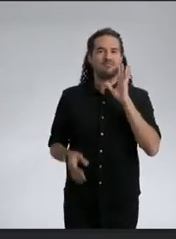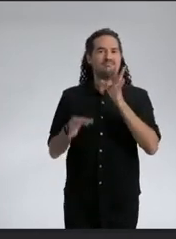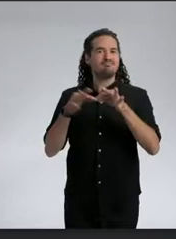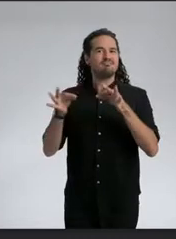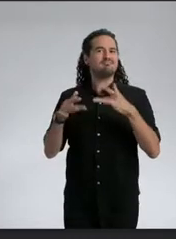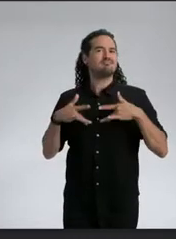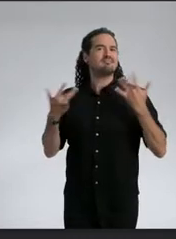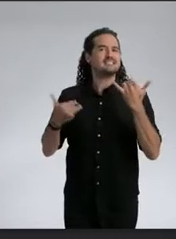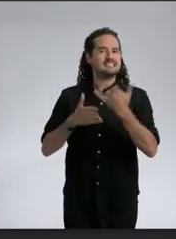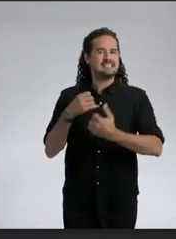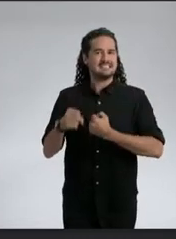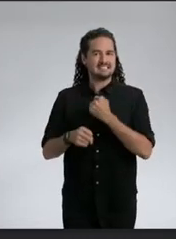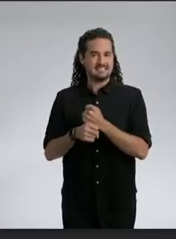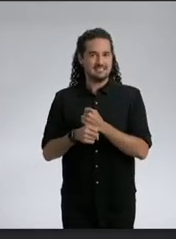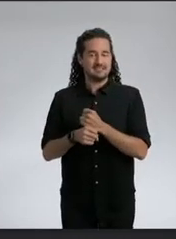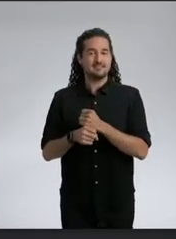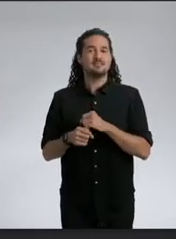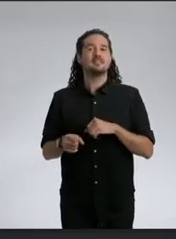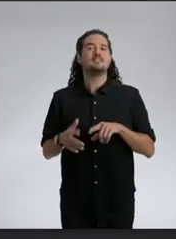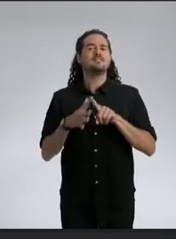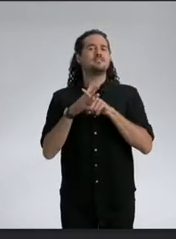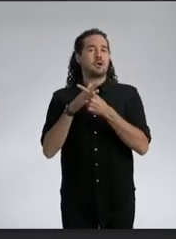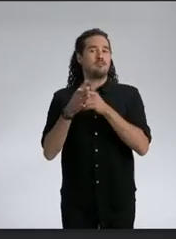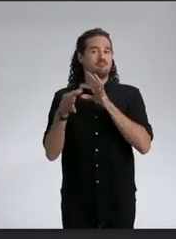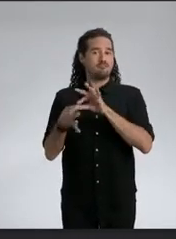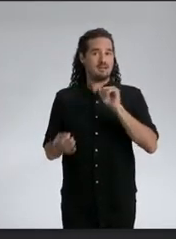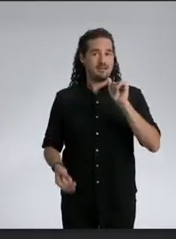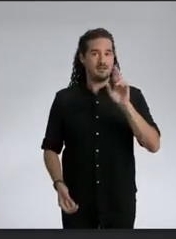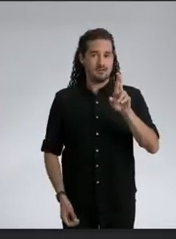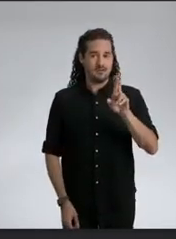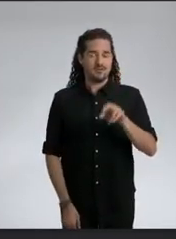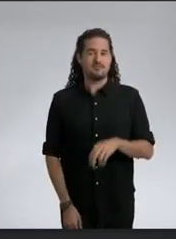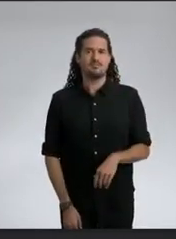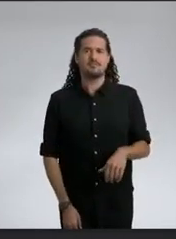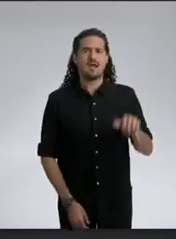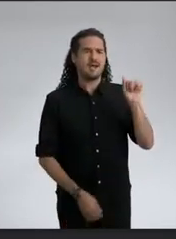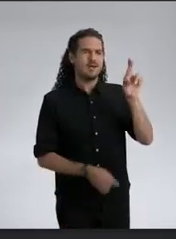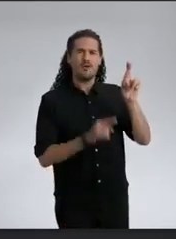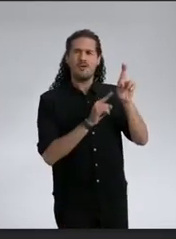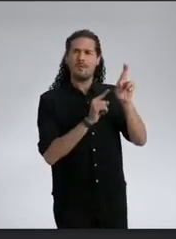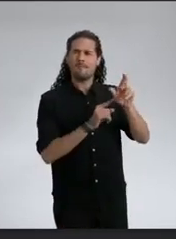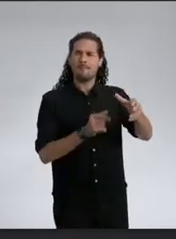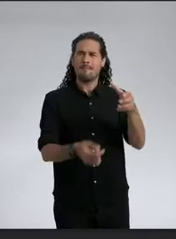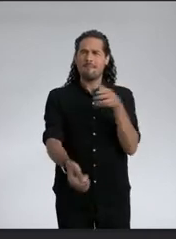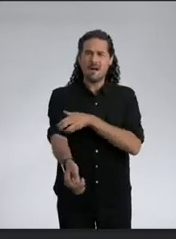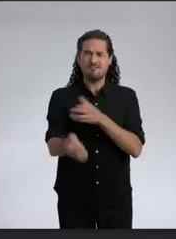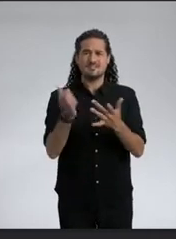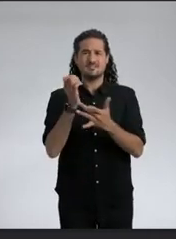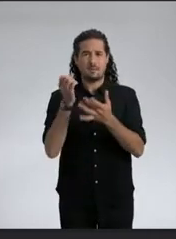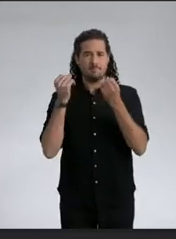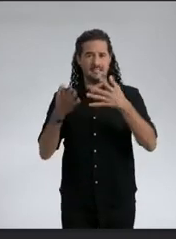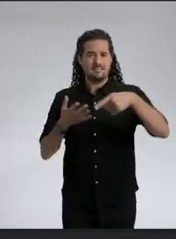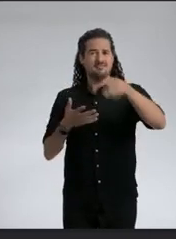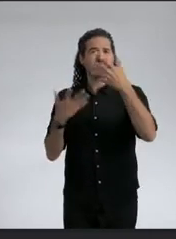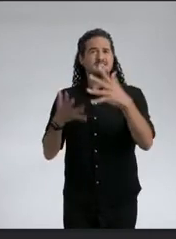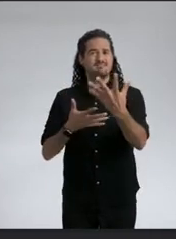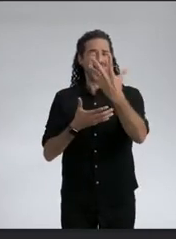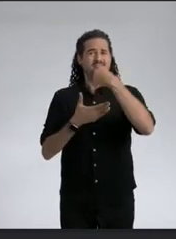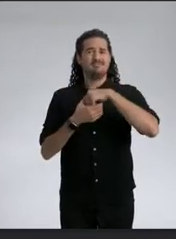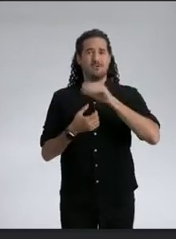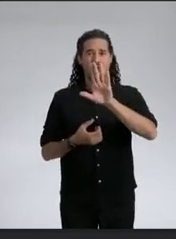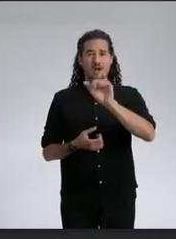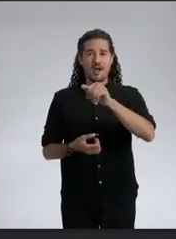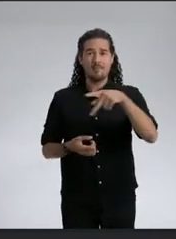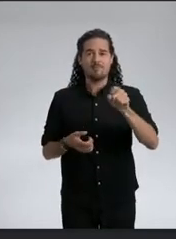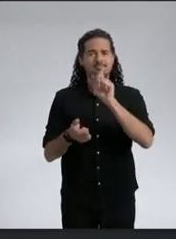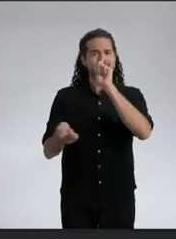reality. AR is a powerful technology, and thousands of you are already using it in your apps to transform how we all work,